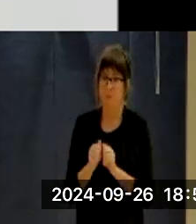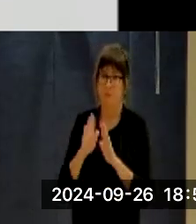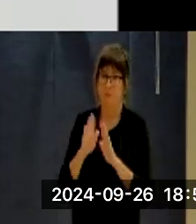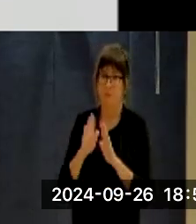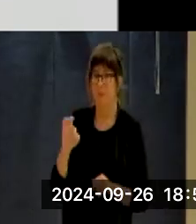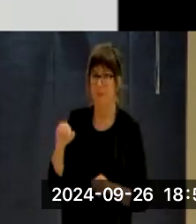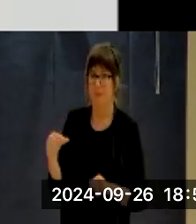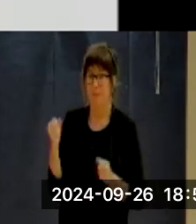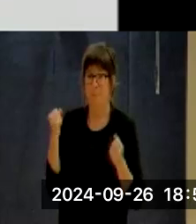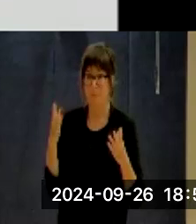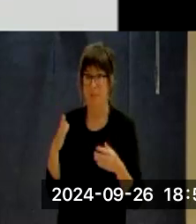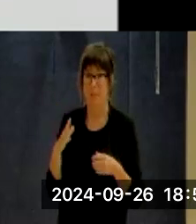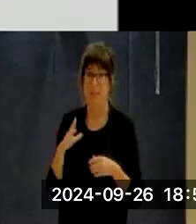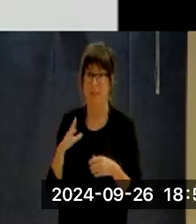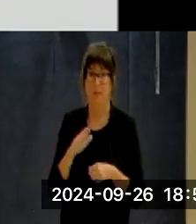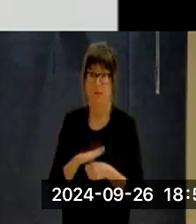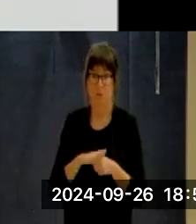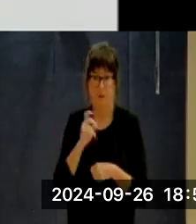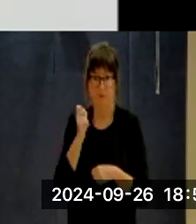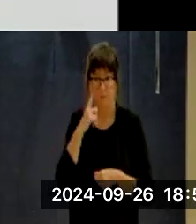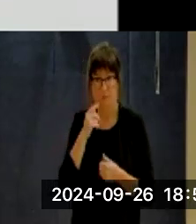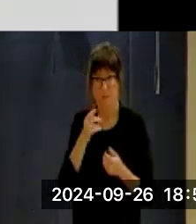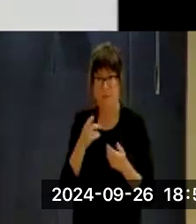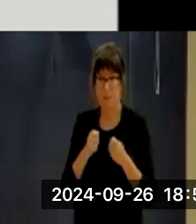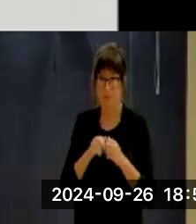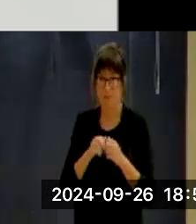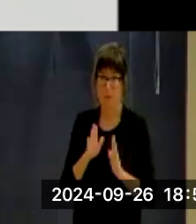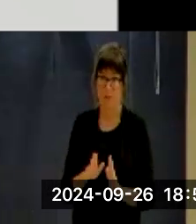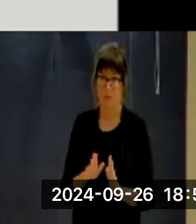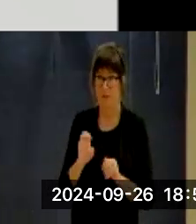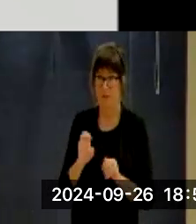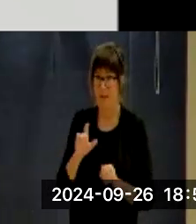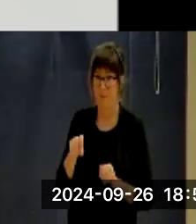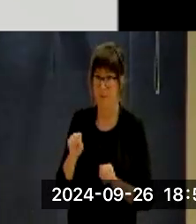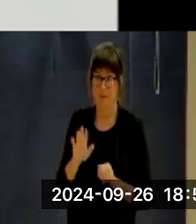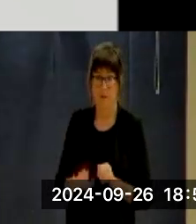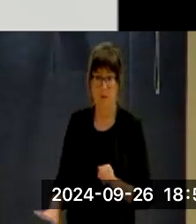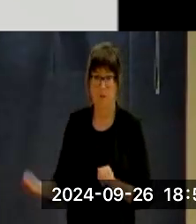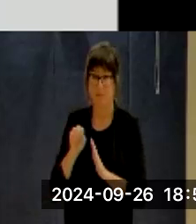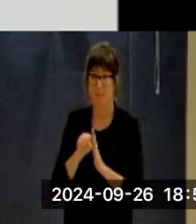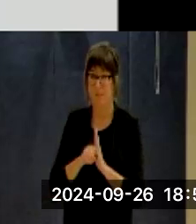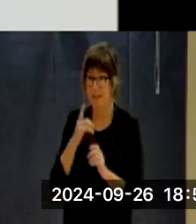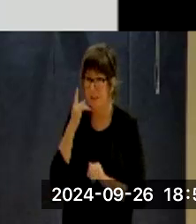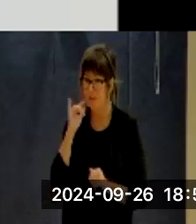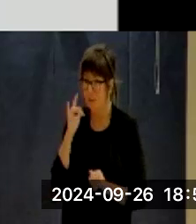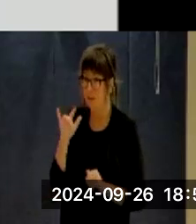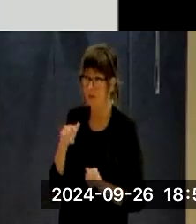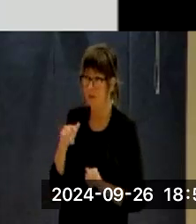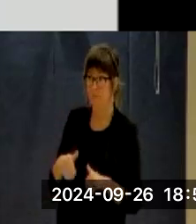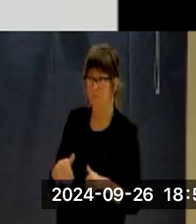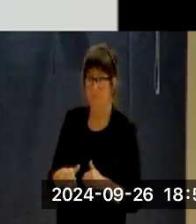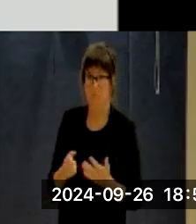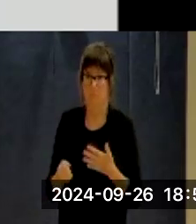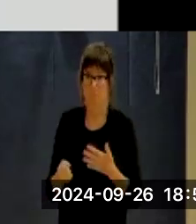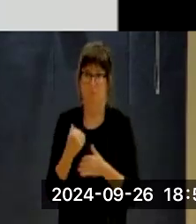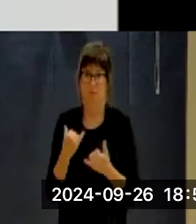of jurisdictions at the local level deal with housing elements, and all the housing elements throughout the state of California are prime time this year.